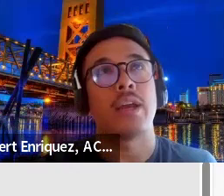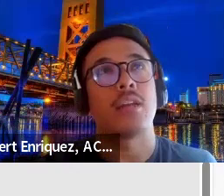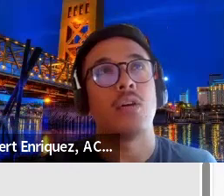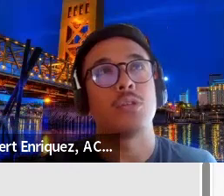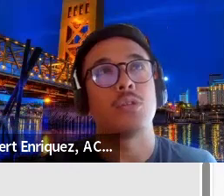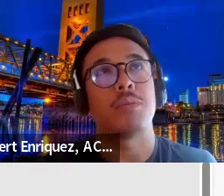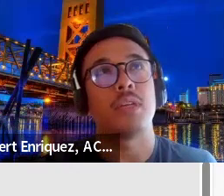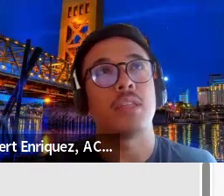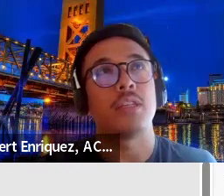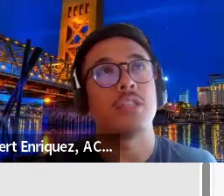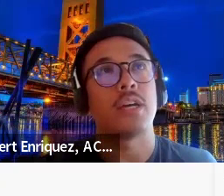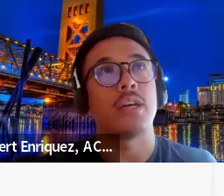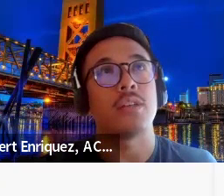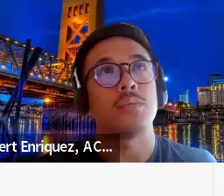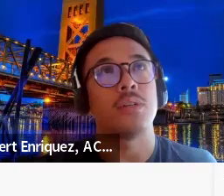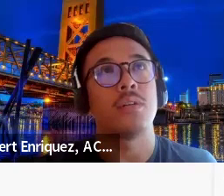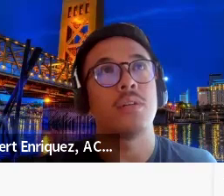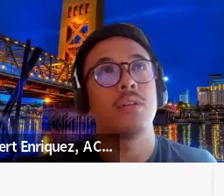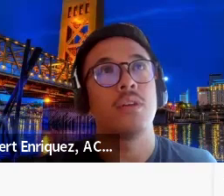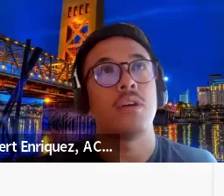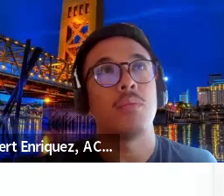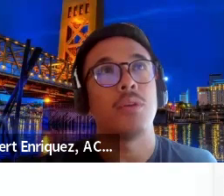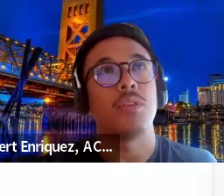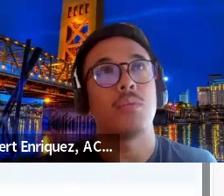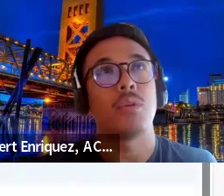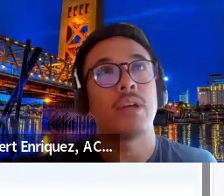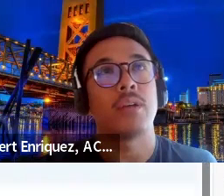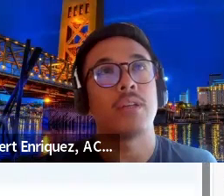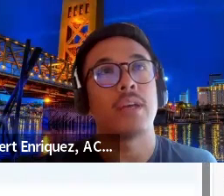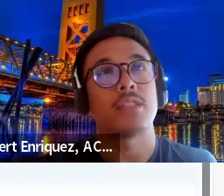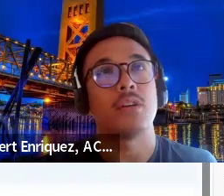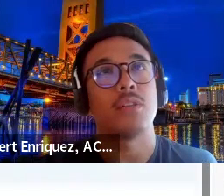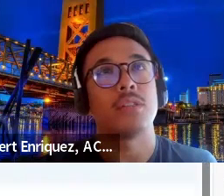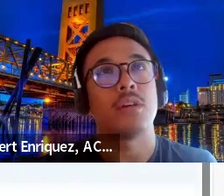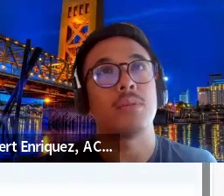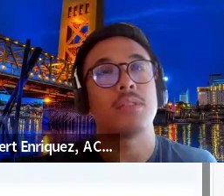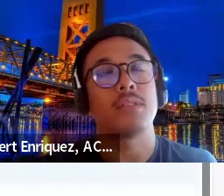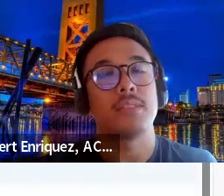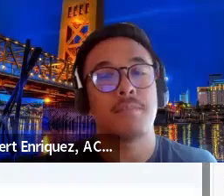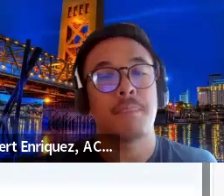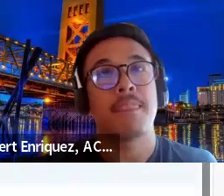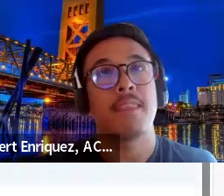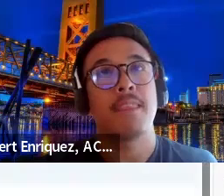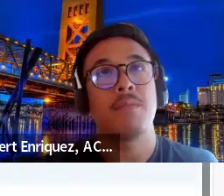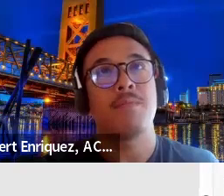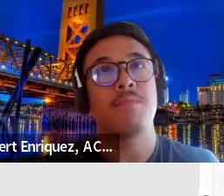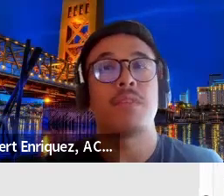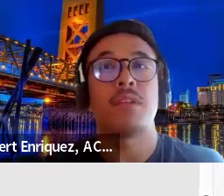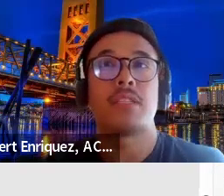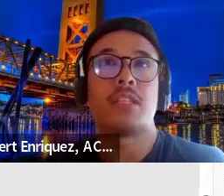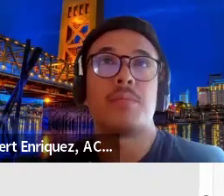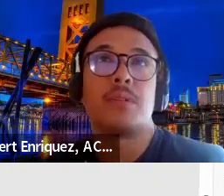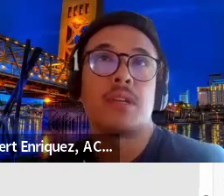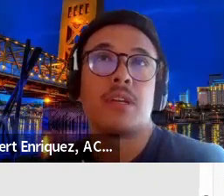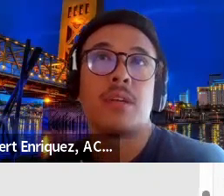And then I could also drop the link in the chat as well with how you can access all of these documents.